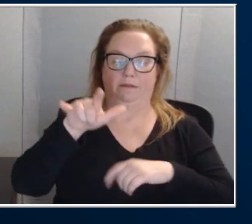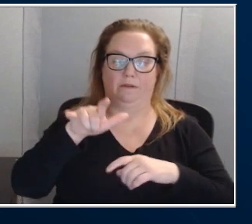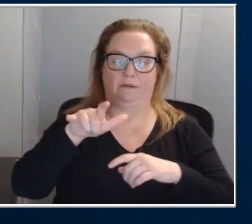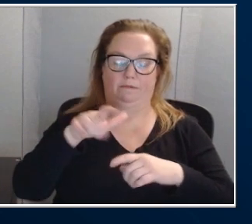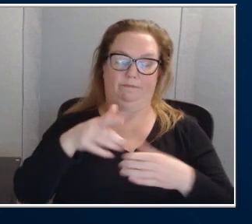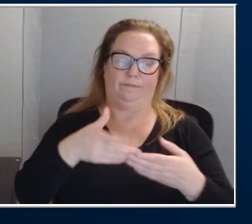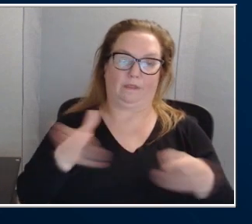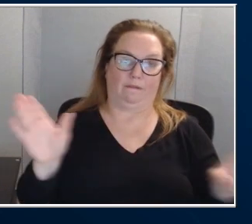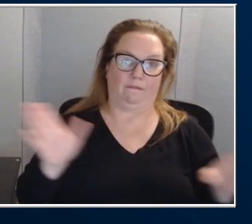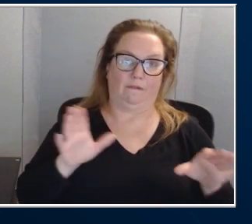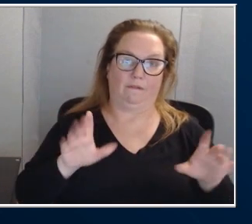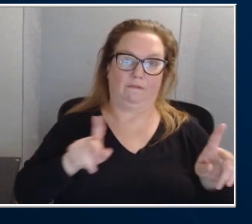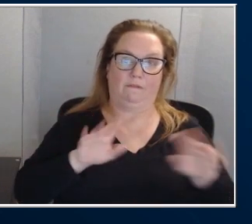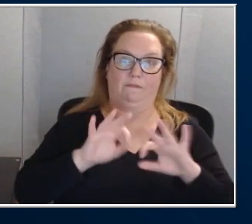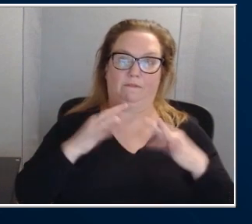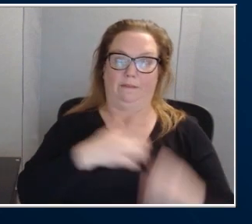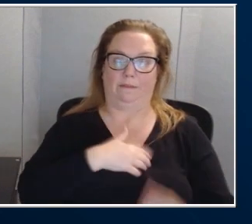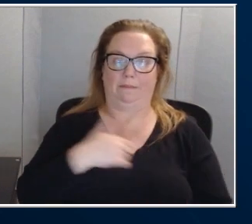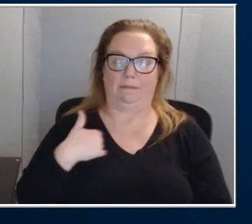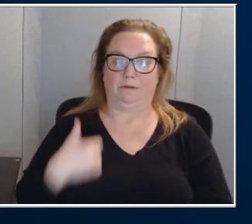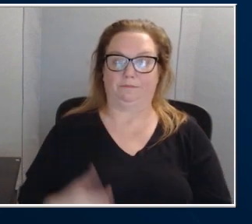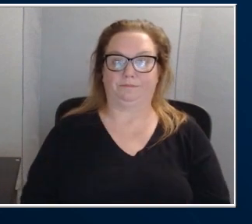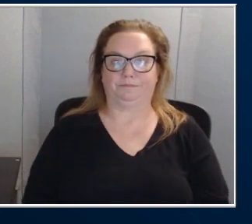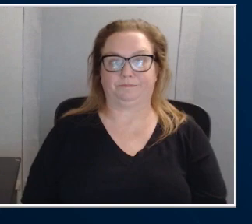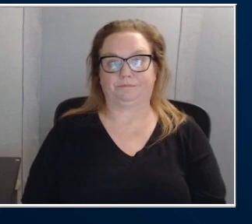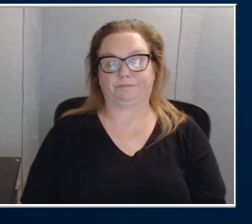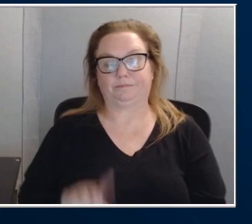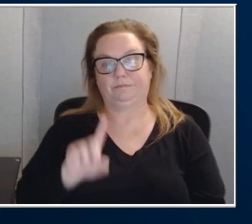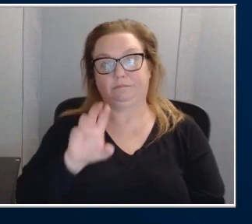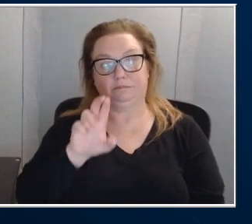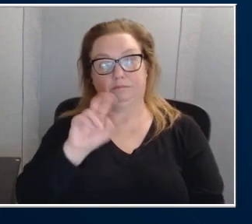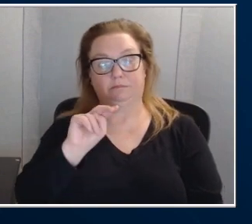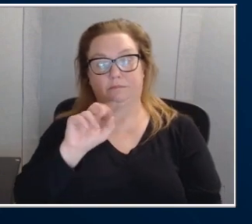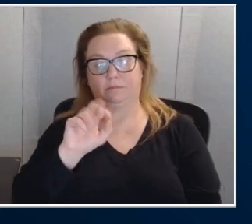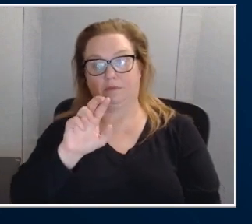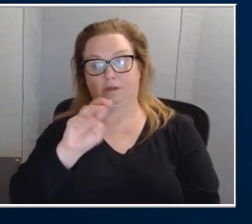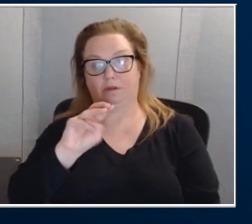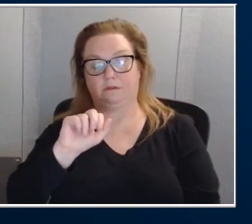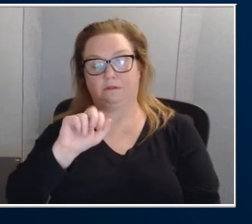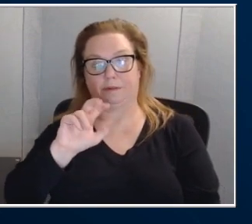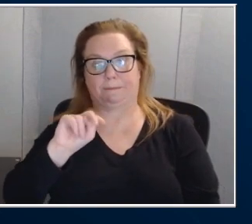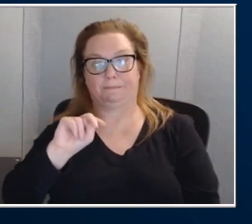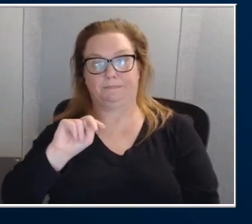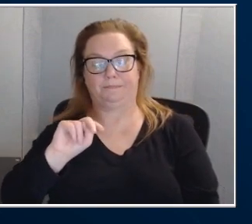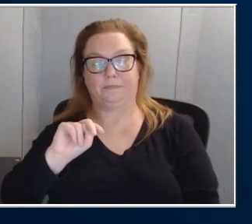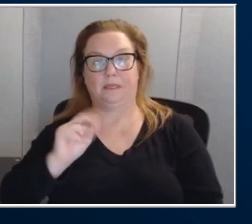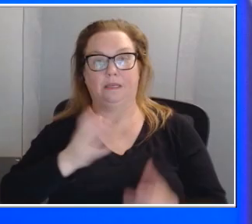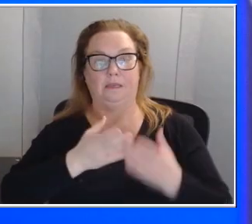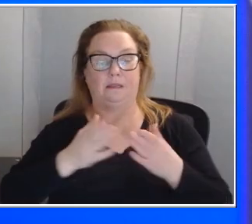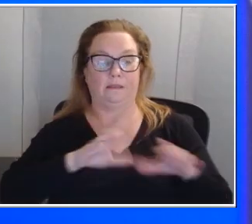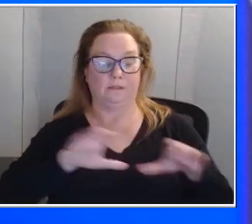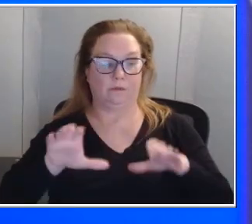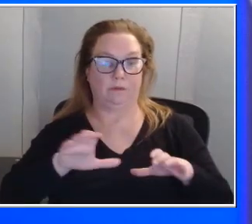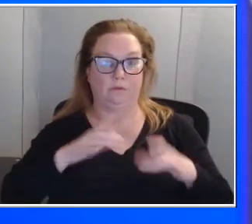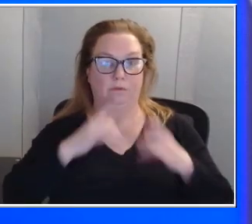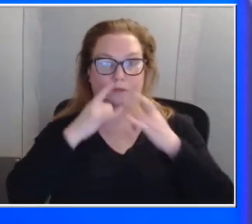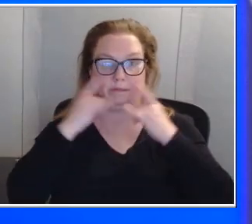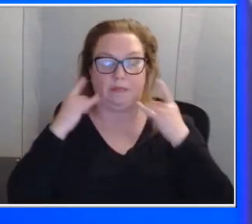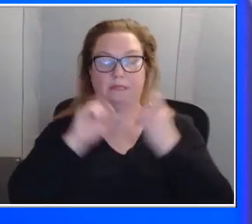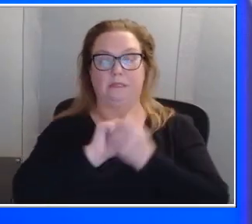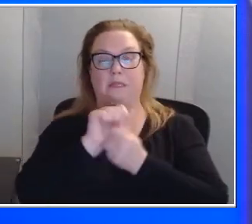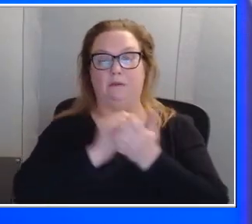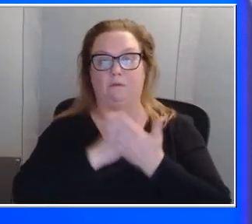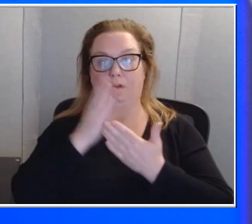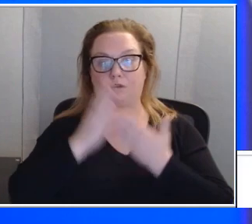members? Dr. Norman? I think that the things that we've been doing with masks, hand washing, cleaning